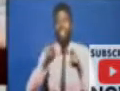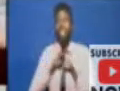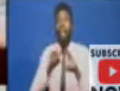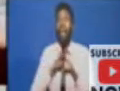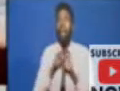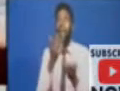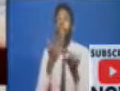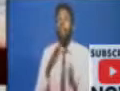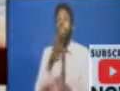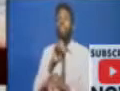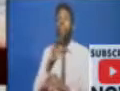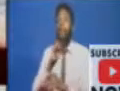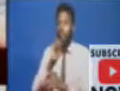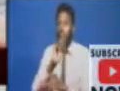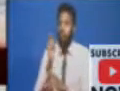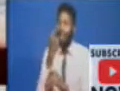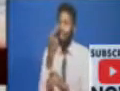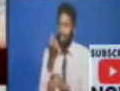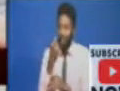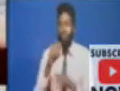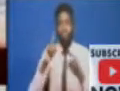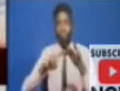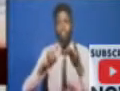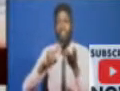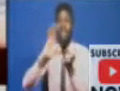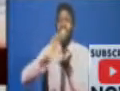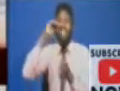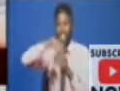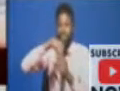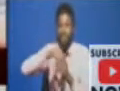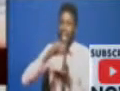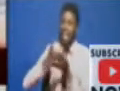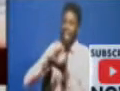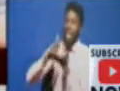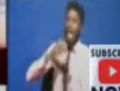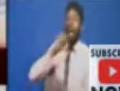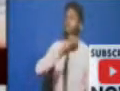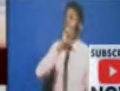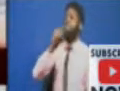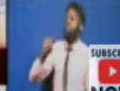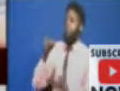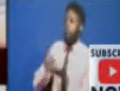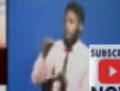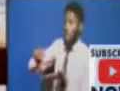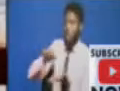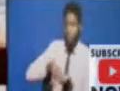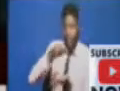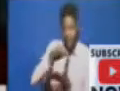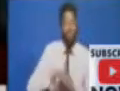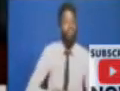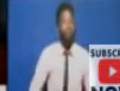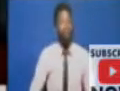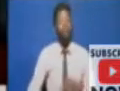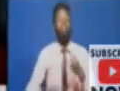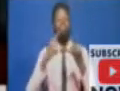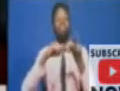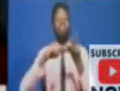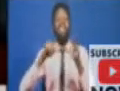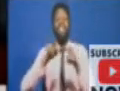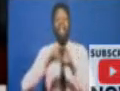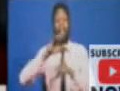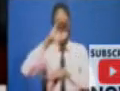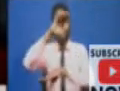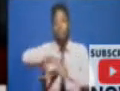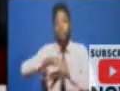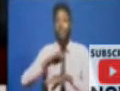shillings. Investments in shares and deposits in five